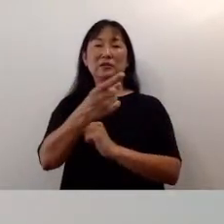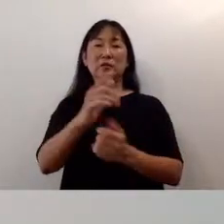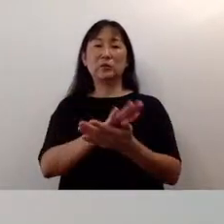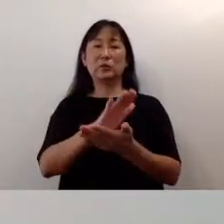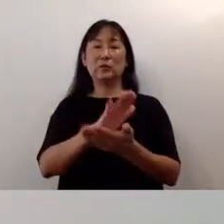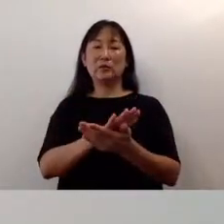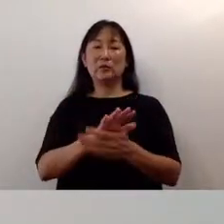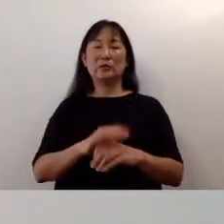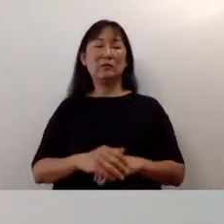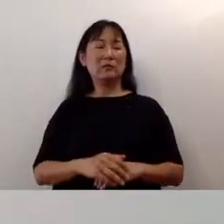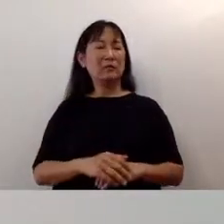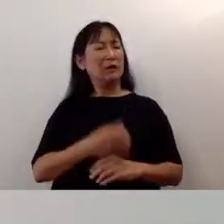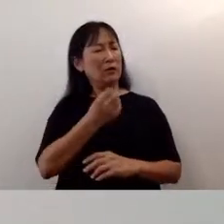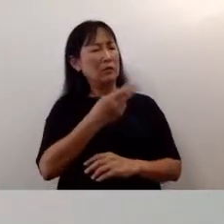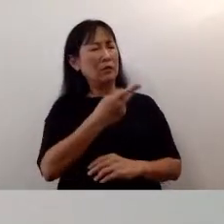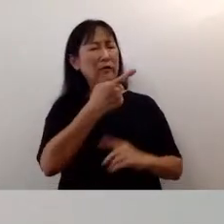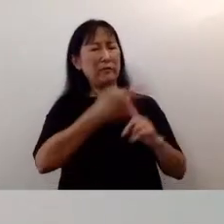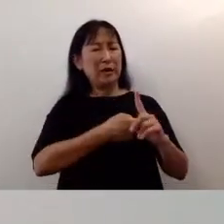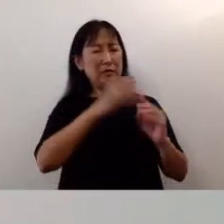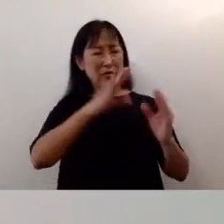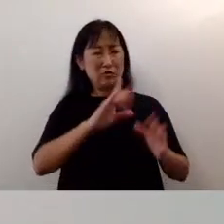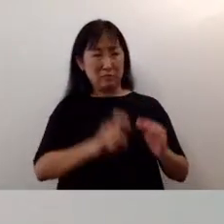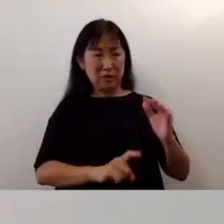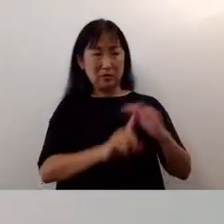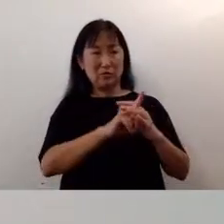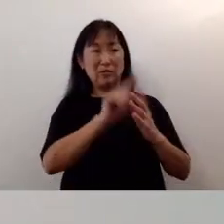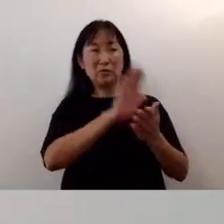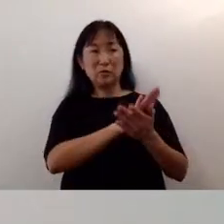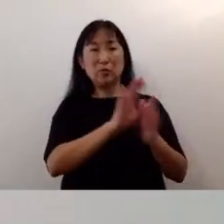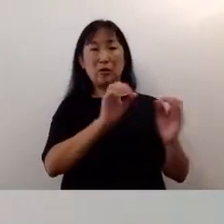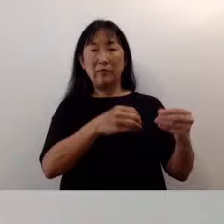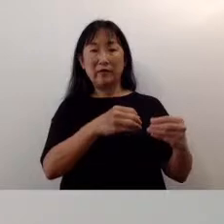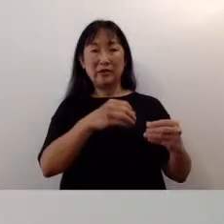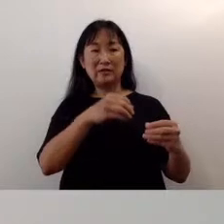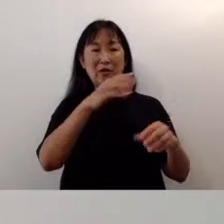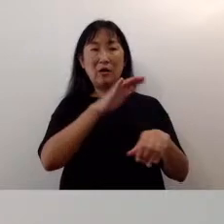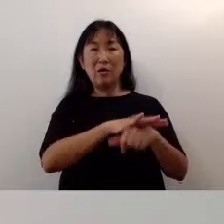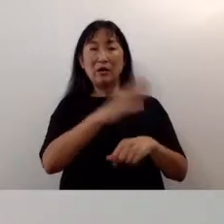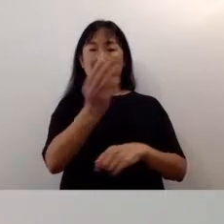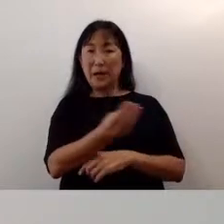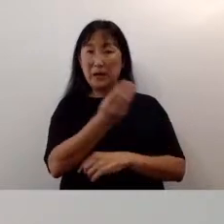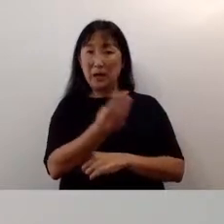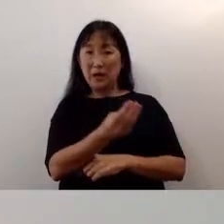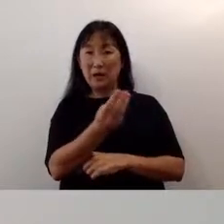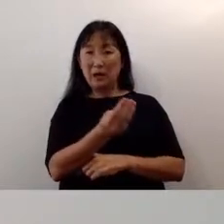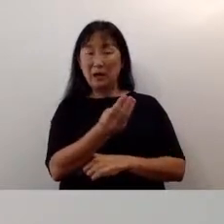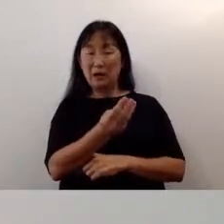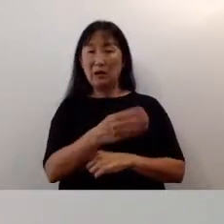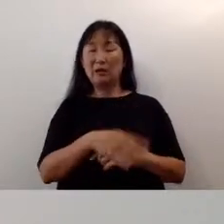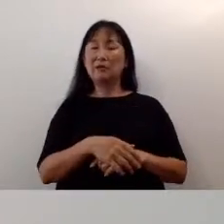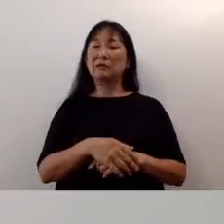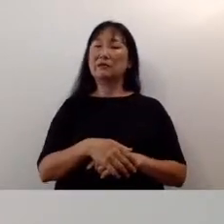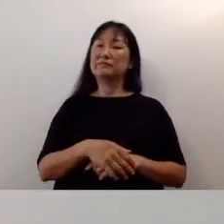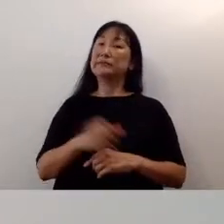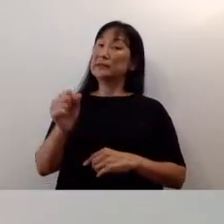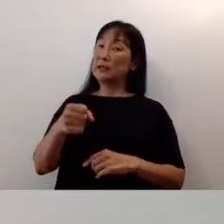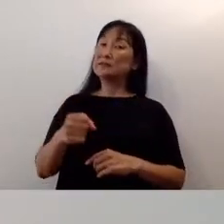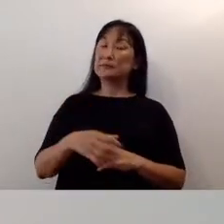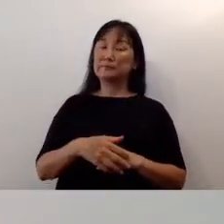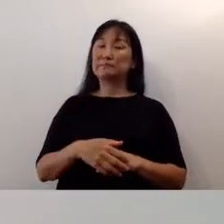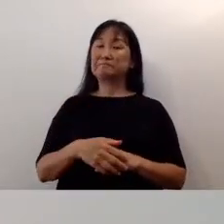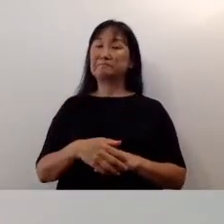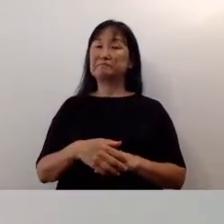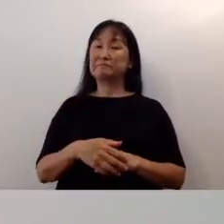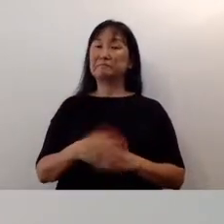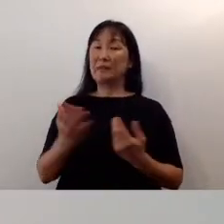Do 12-month teachers have to go back to their school or office this coming Monday? The short answer is yes. That is